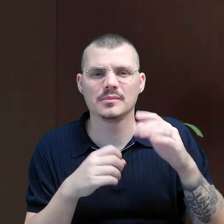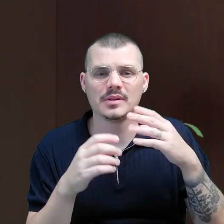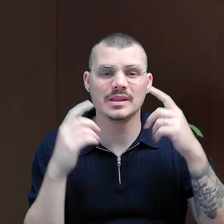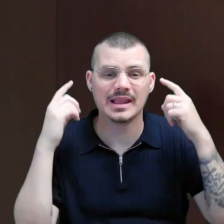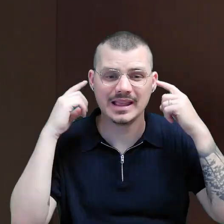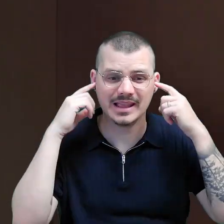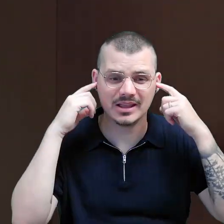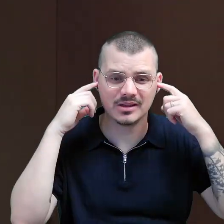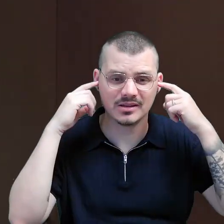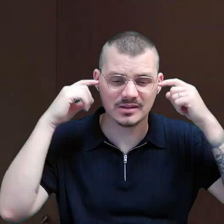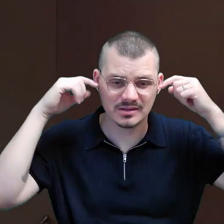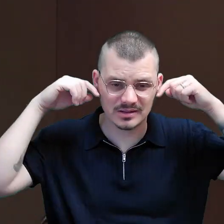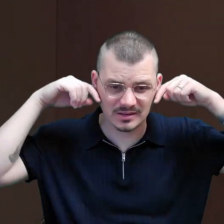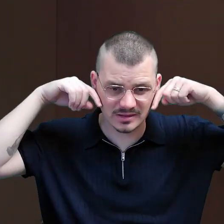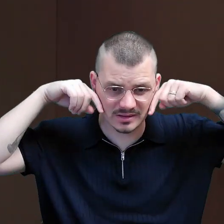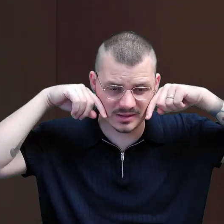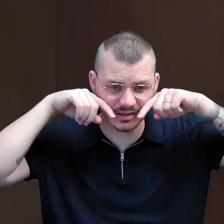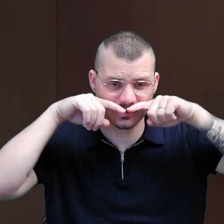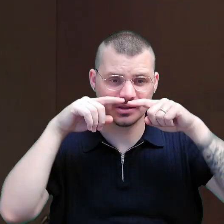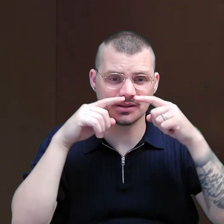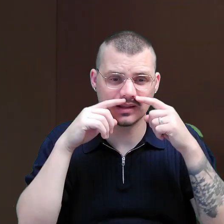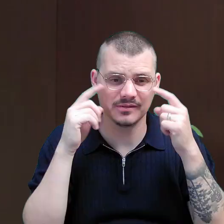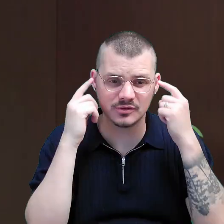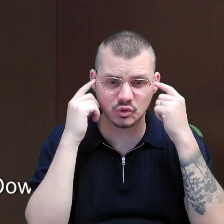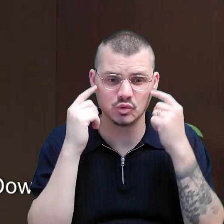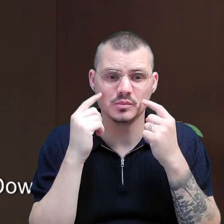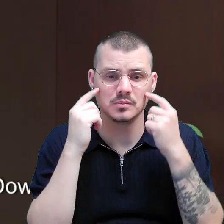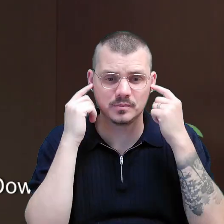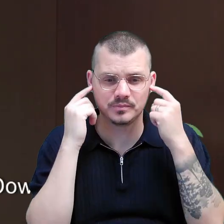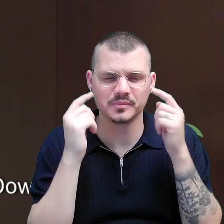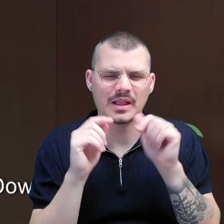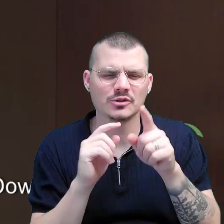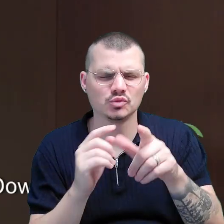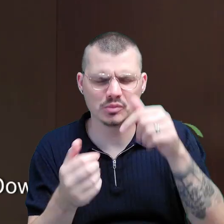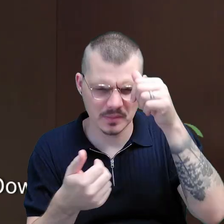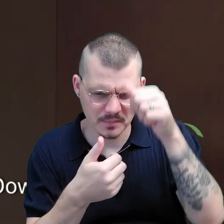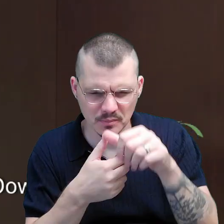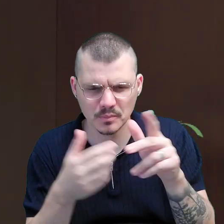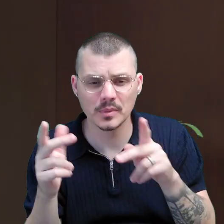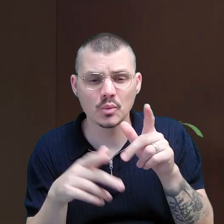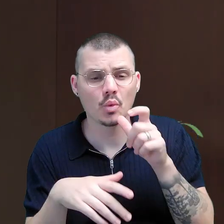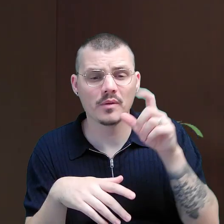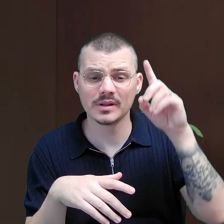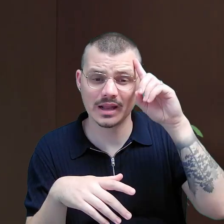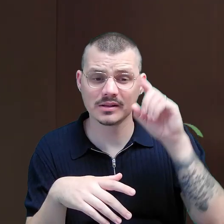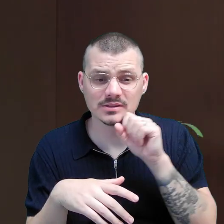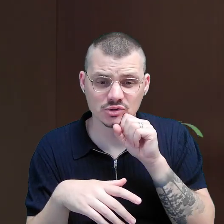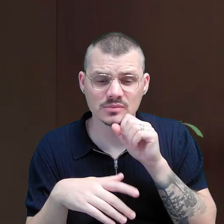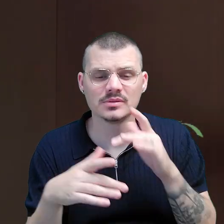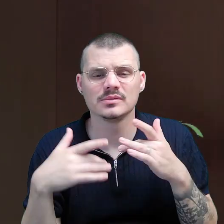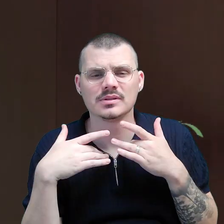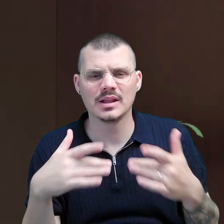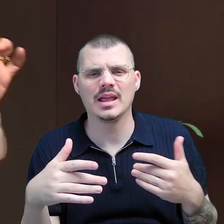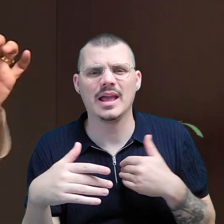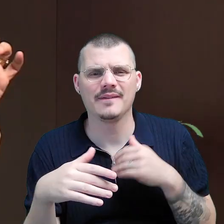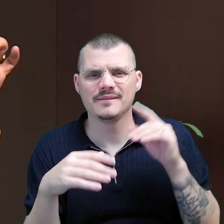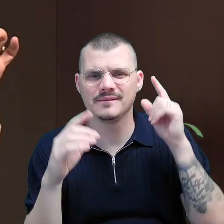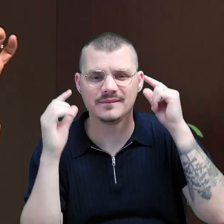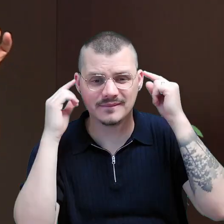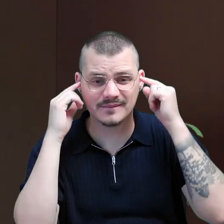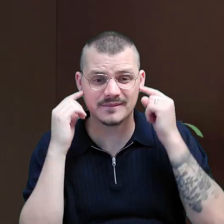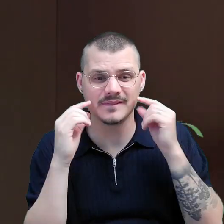ears that drain into the sinuses. As you probably remember, people with Down syndrome typically have